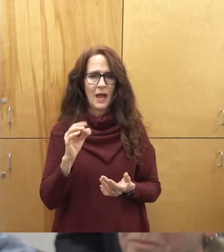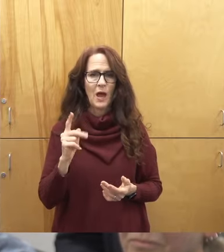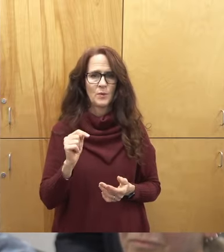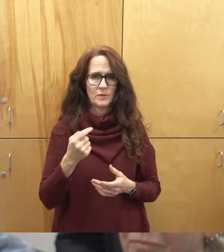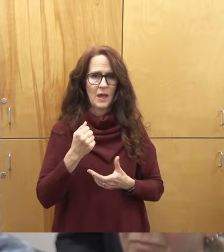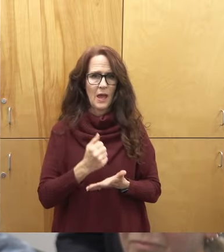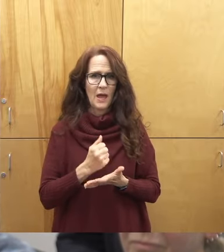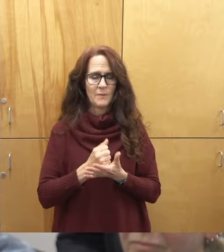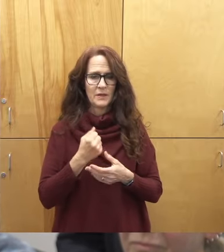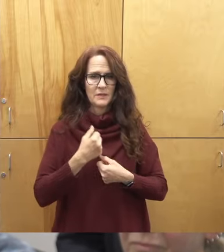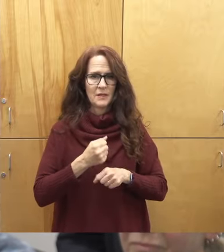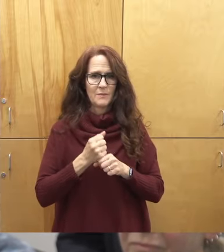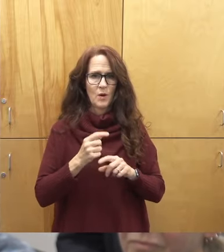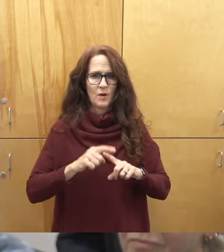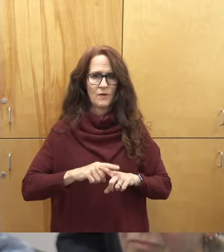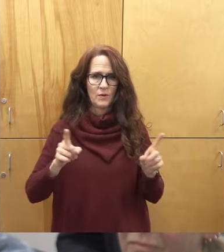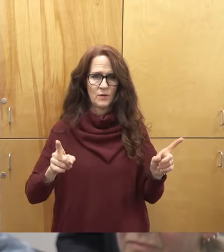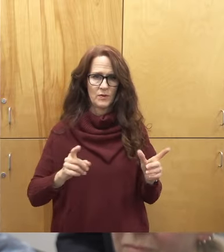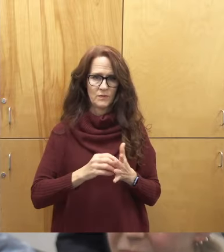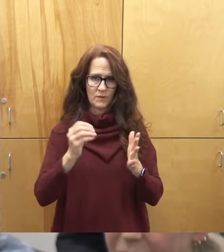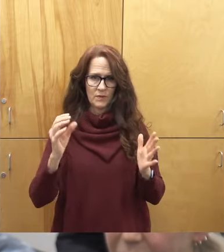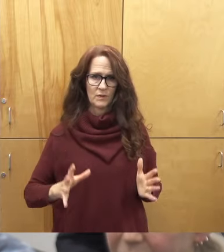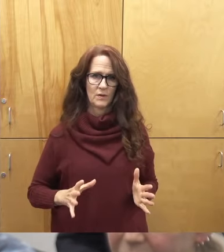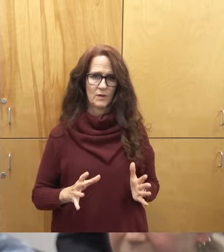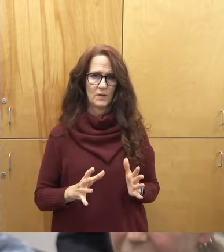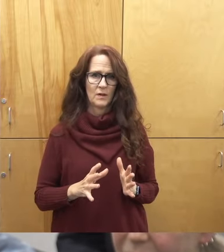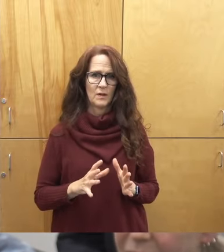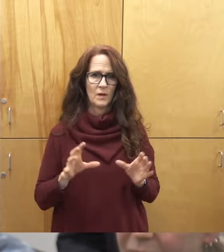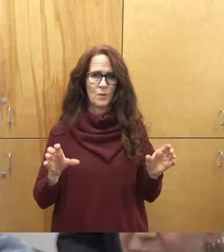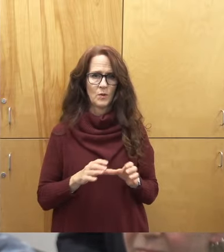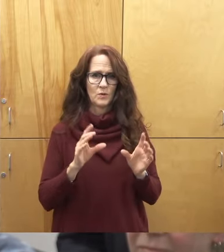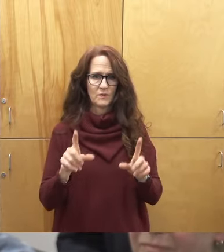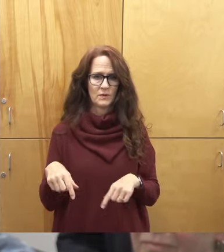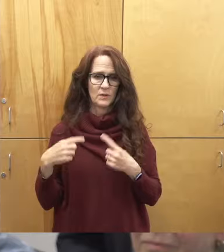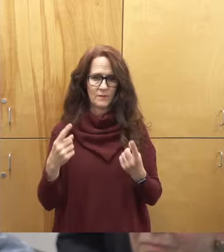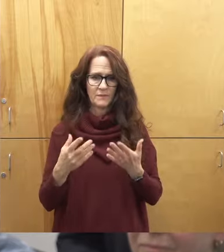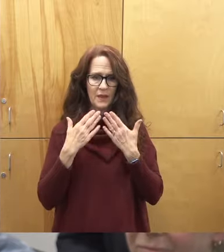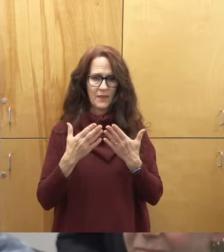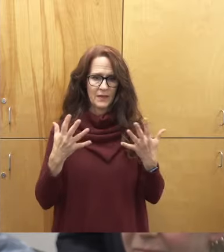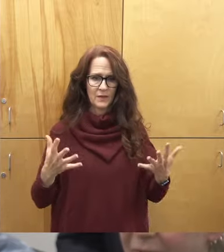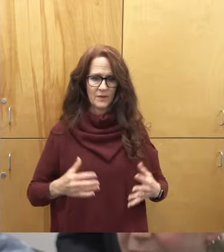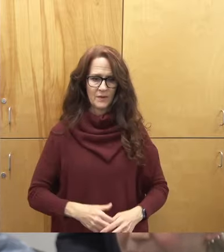us make more of a difference to our students that we've been doing for so long. Thank you.